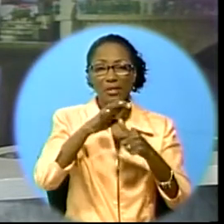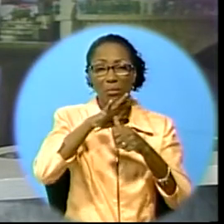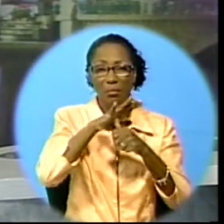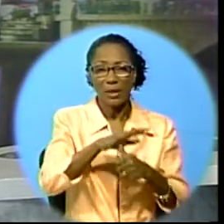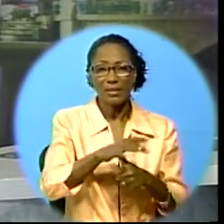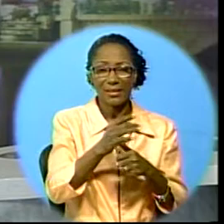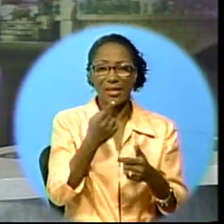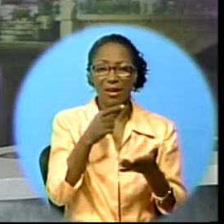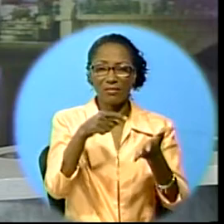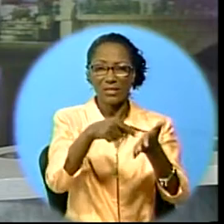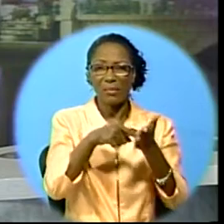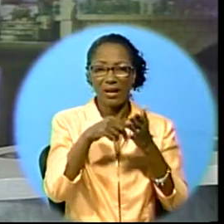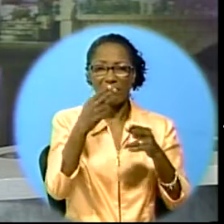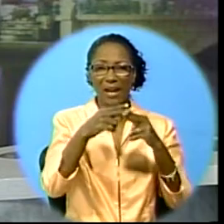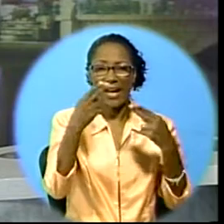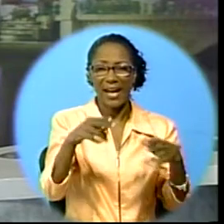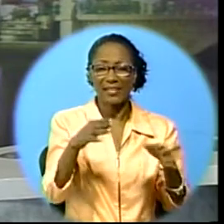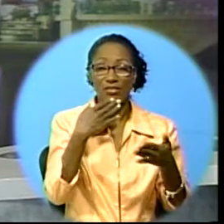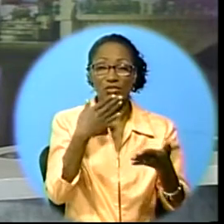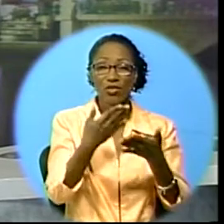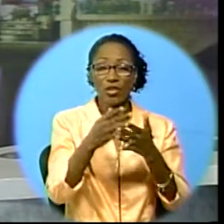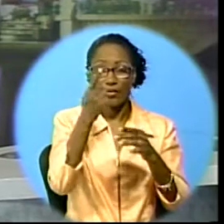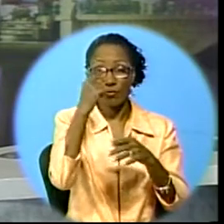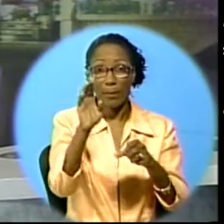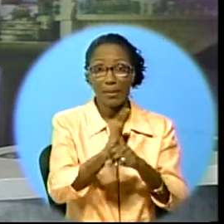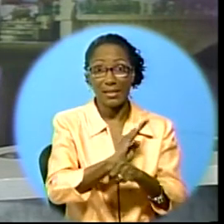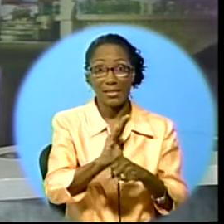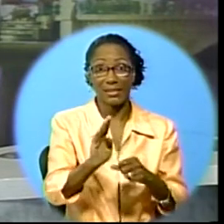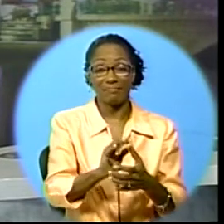current demand for eggs is actually good for the sector.